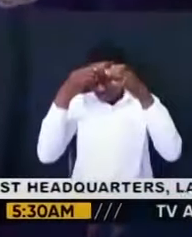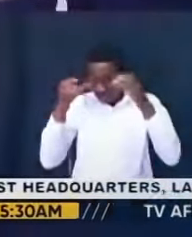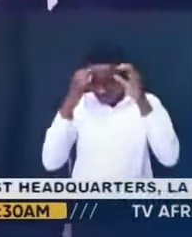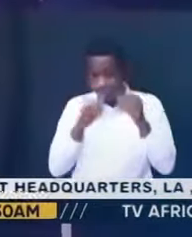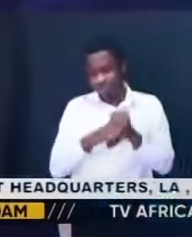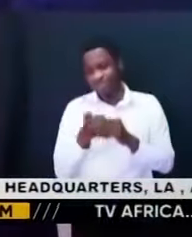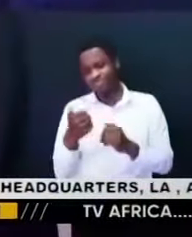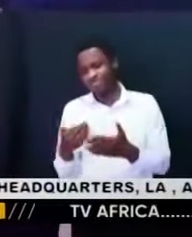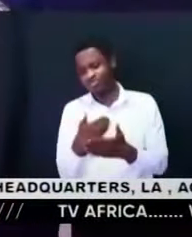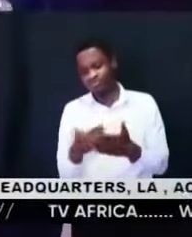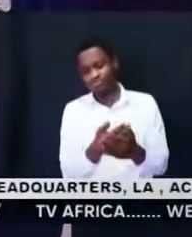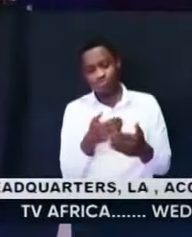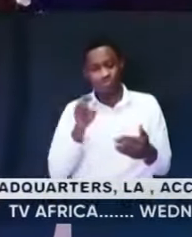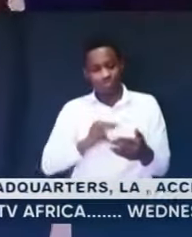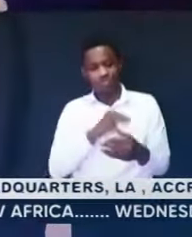driven